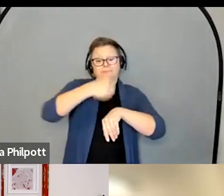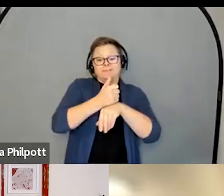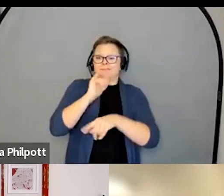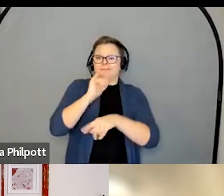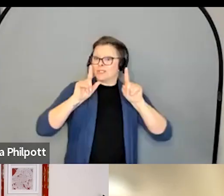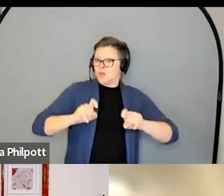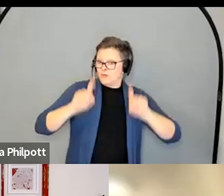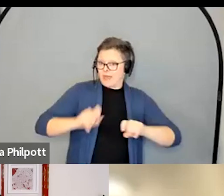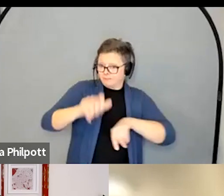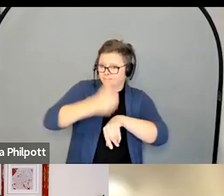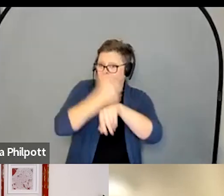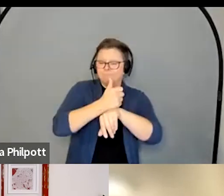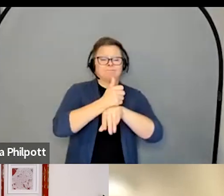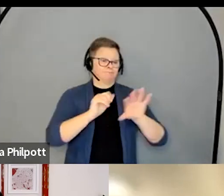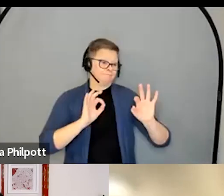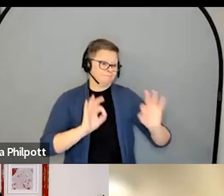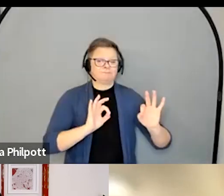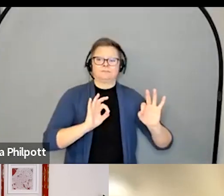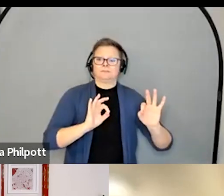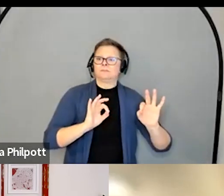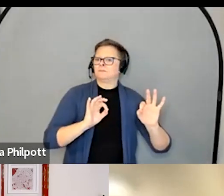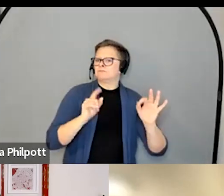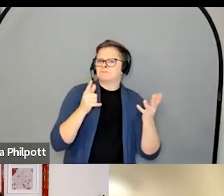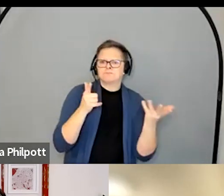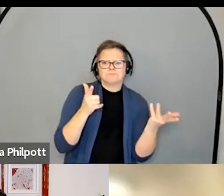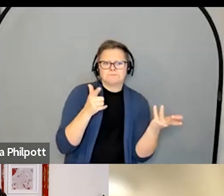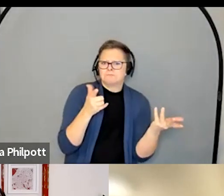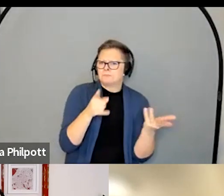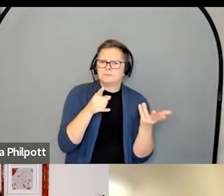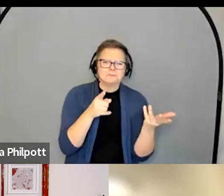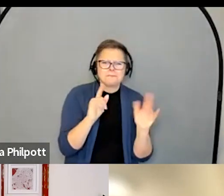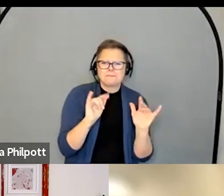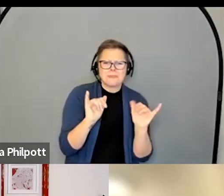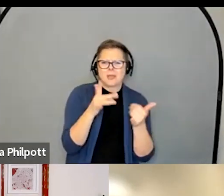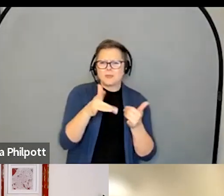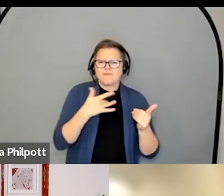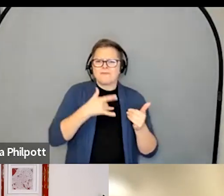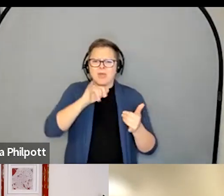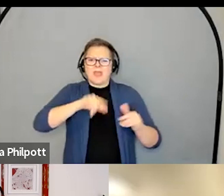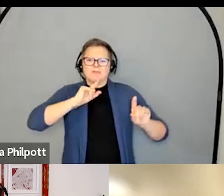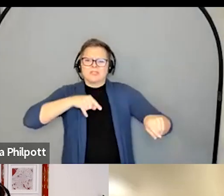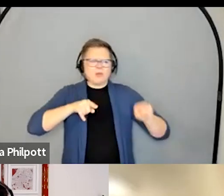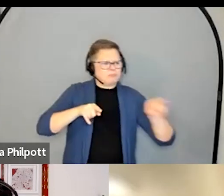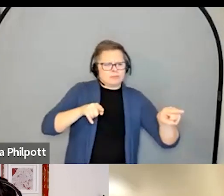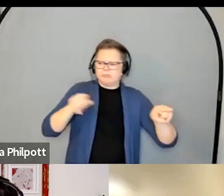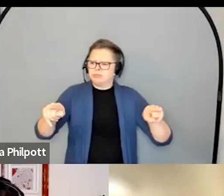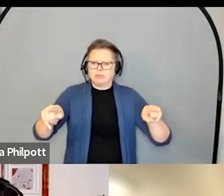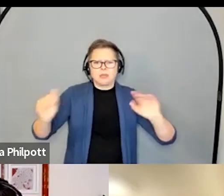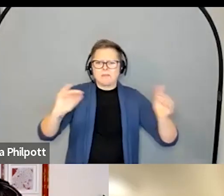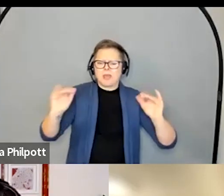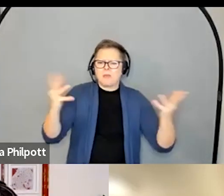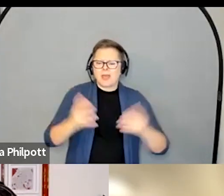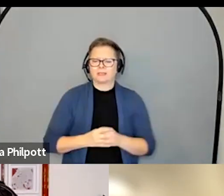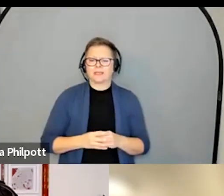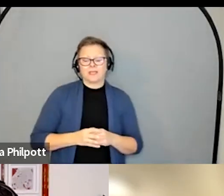were you expecting to learn, and what were your impressions of the result? on this topic. So the funny thing